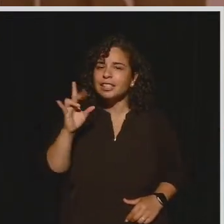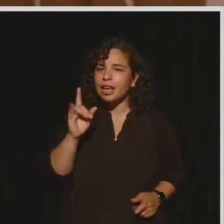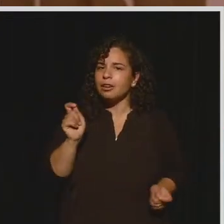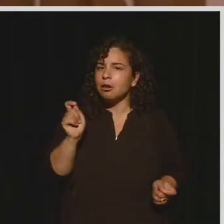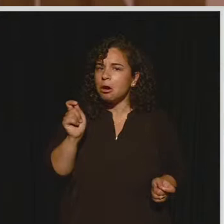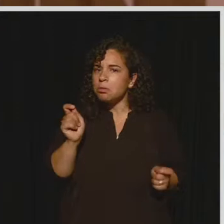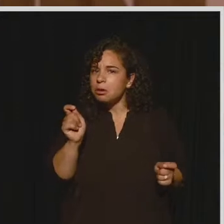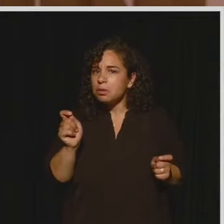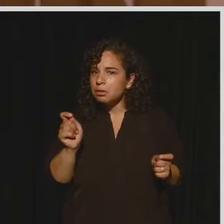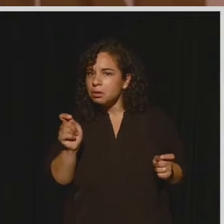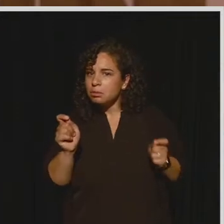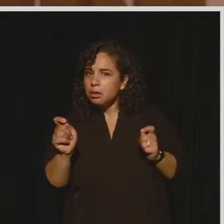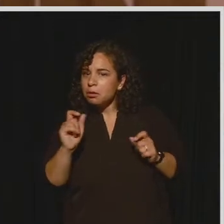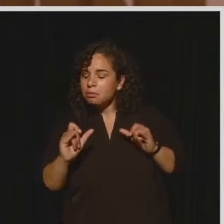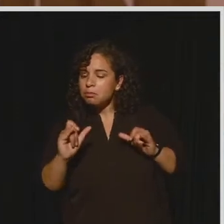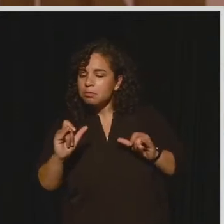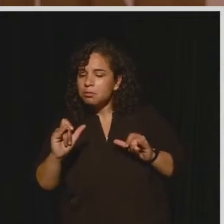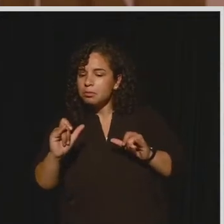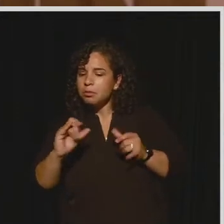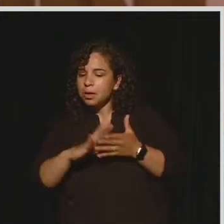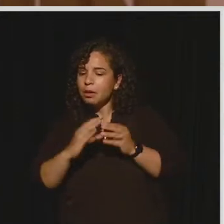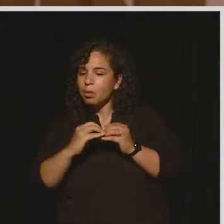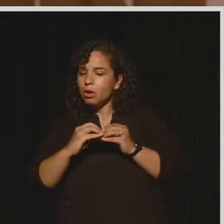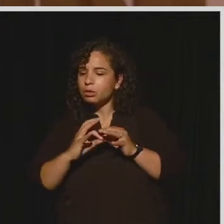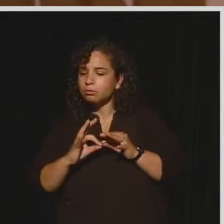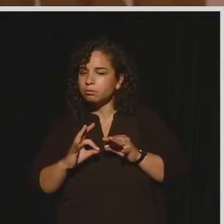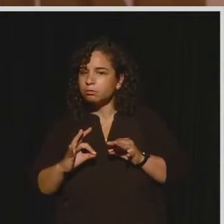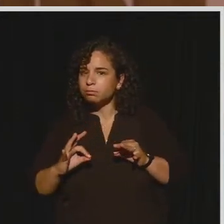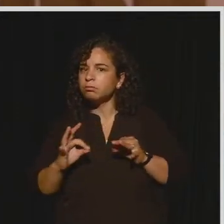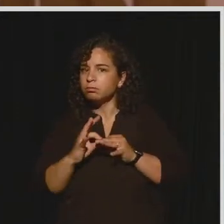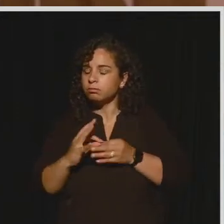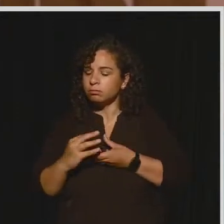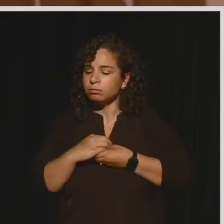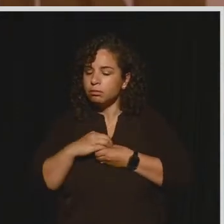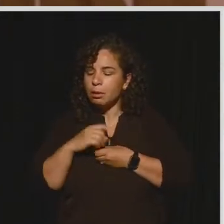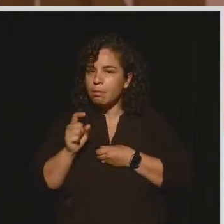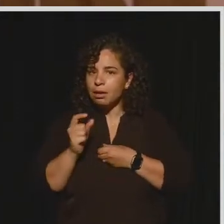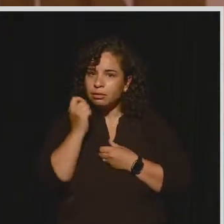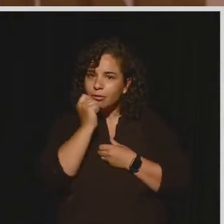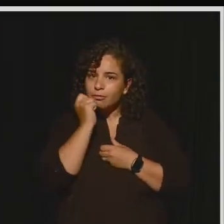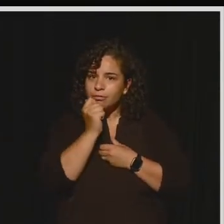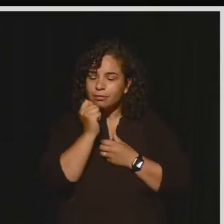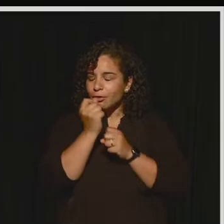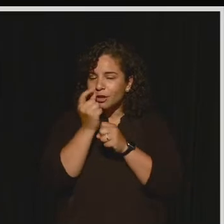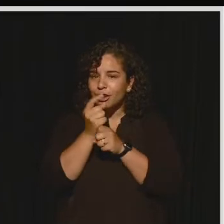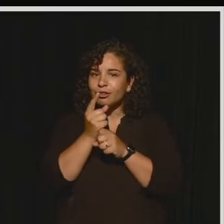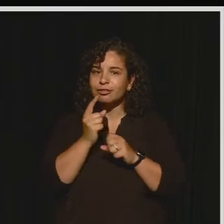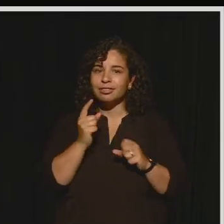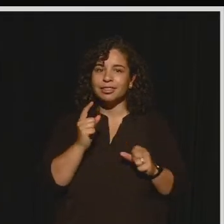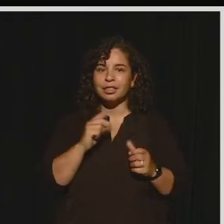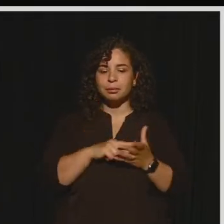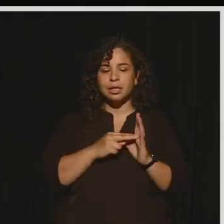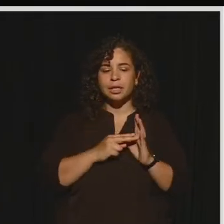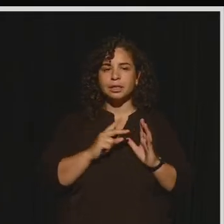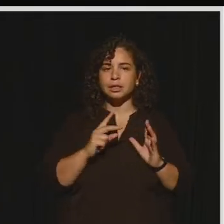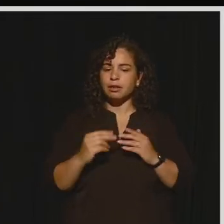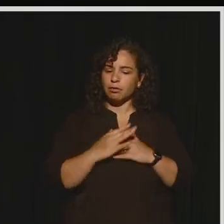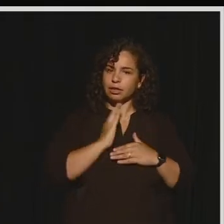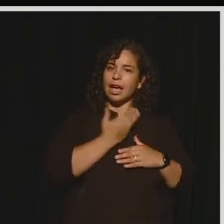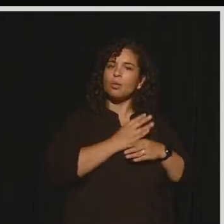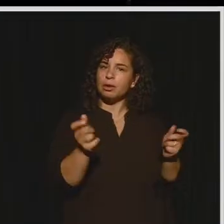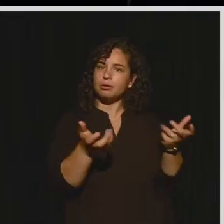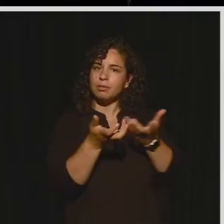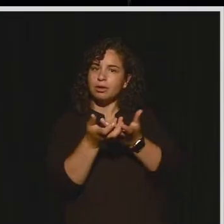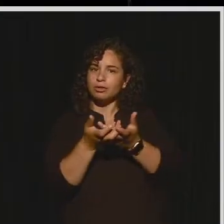evolved over the years, and it's become a big part of our life. And it sort of shaped our own business as well around